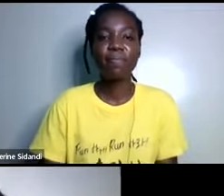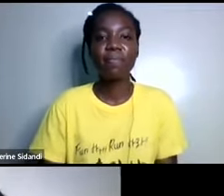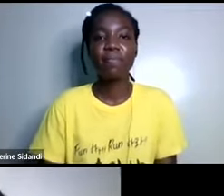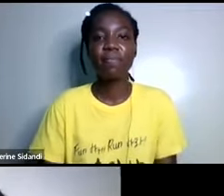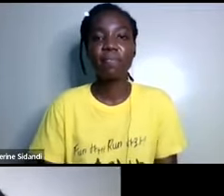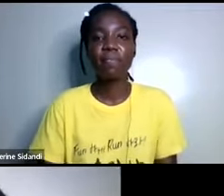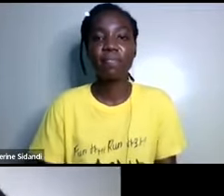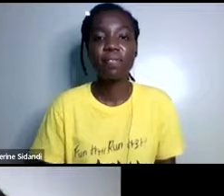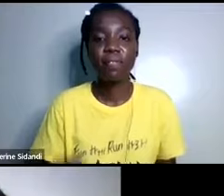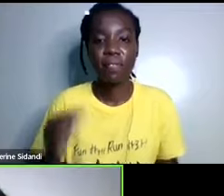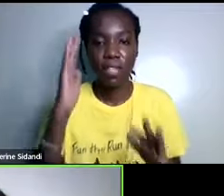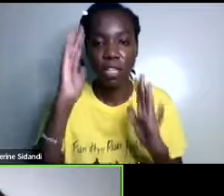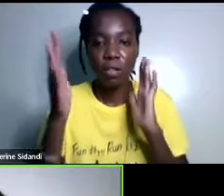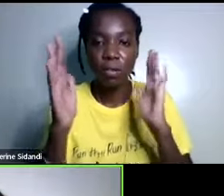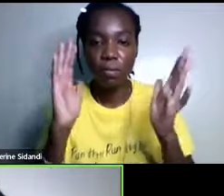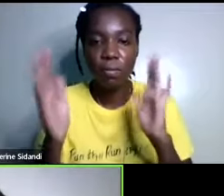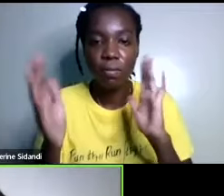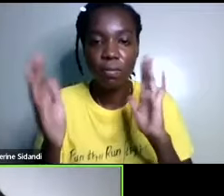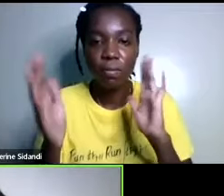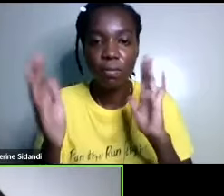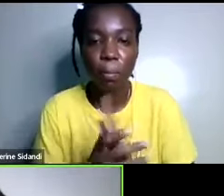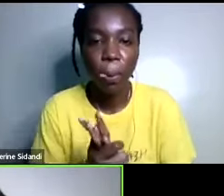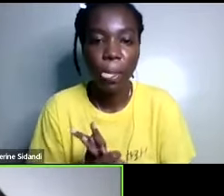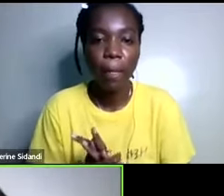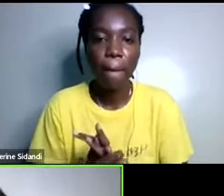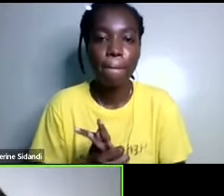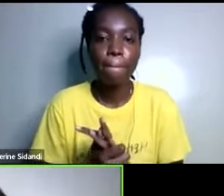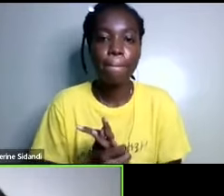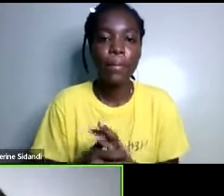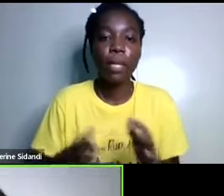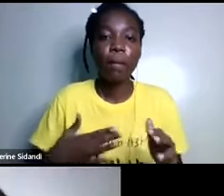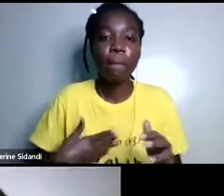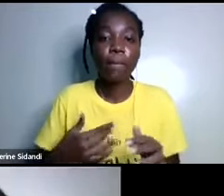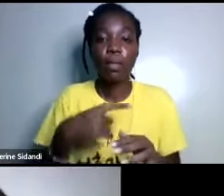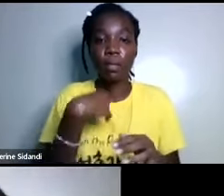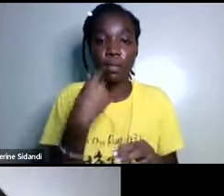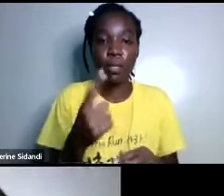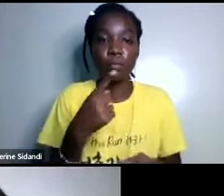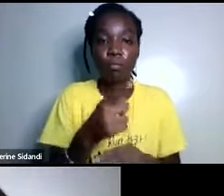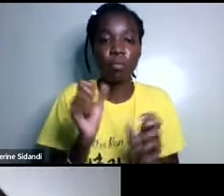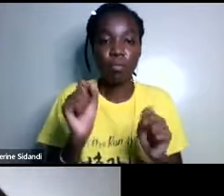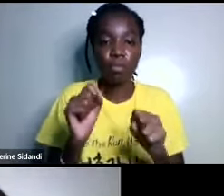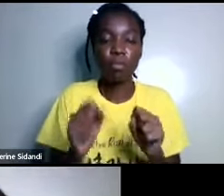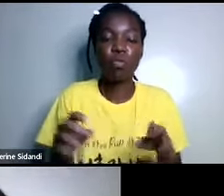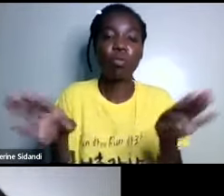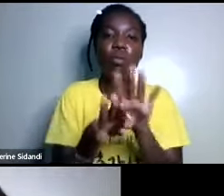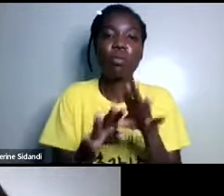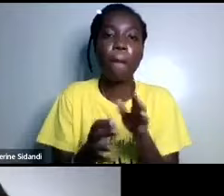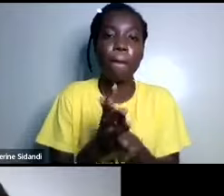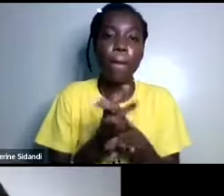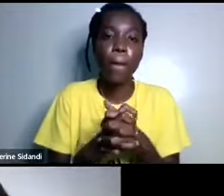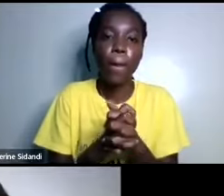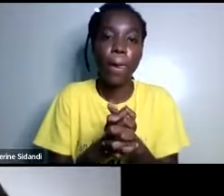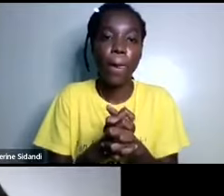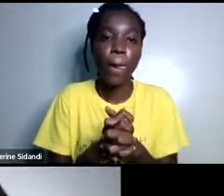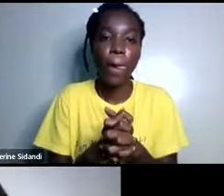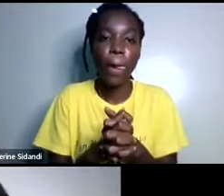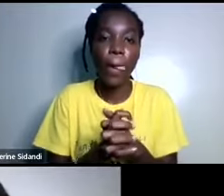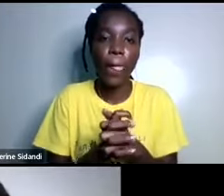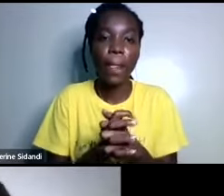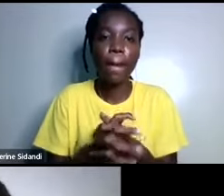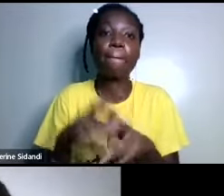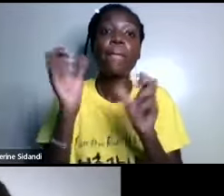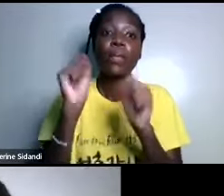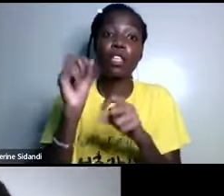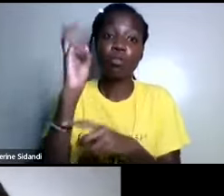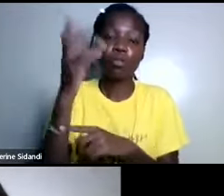Hello. No, I'm telling Bavi he can do his parting shot. Okay. Yeah, Grace will change that. And everyone else who is on